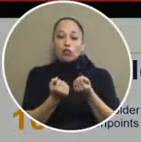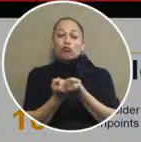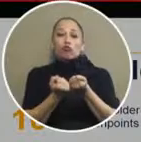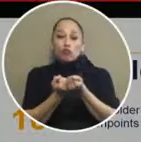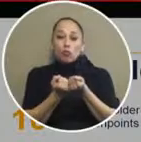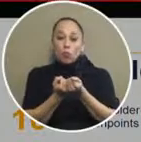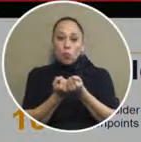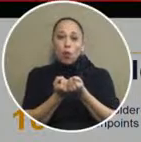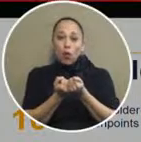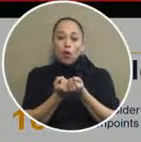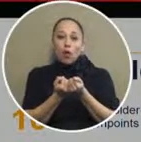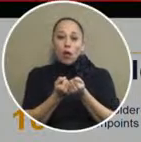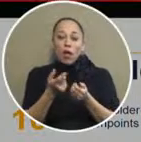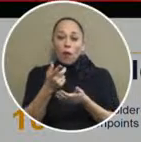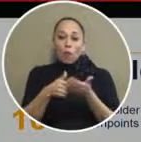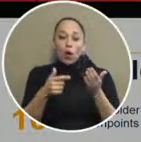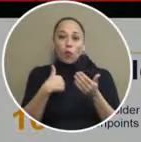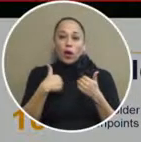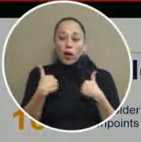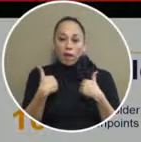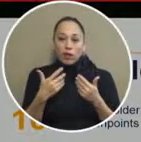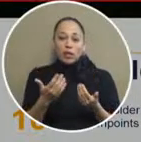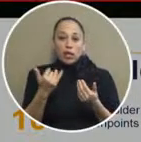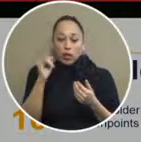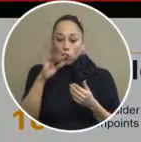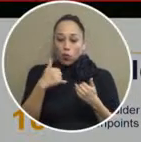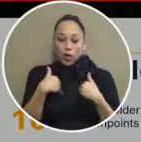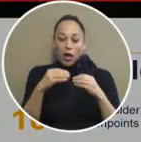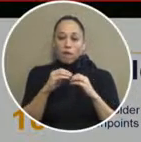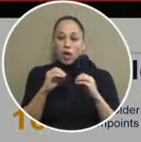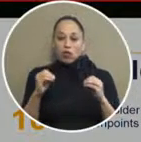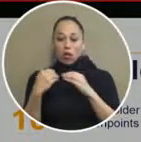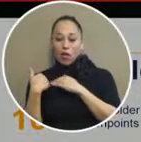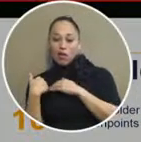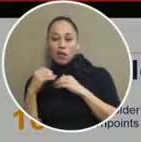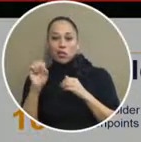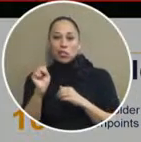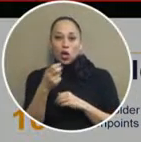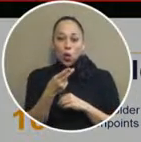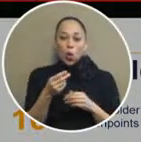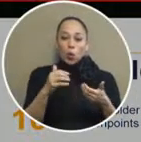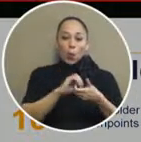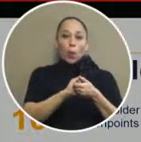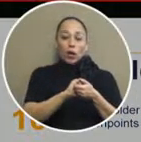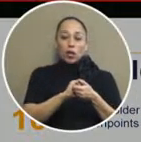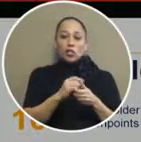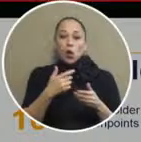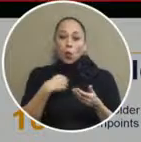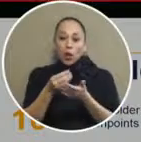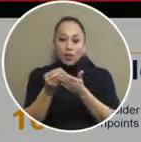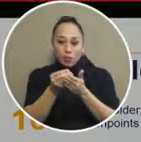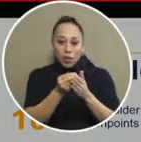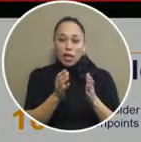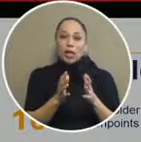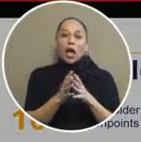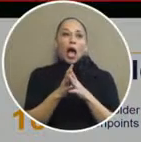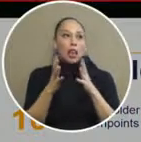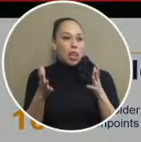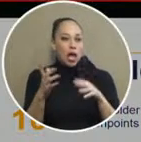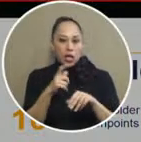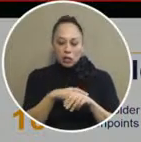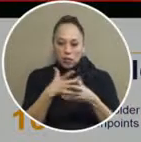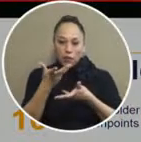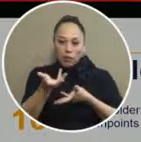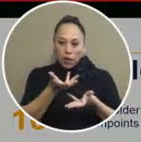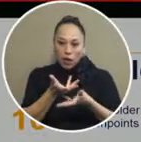support and relief funding that we're getting, if we did not lean on these stakeholder partners. And so we spent a lot of time doing that, and I want to